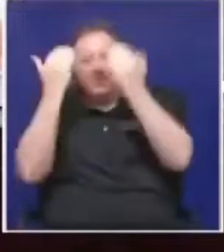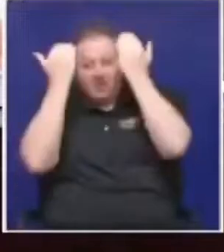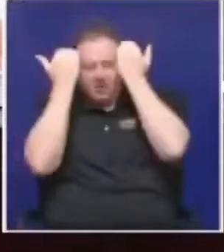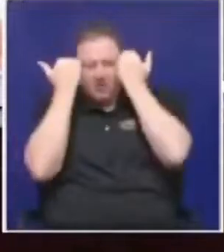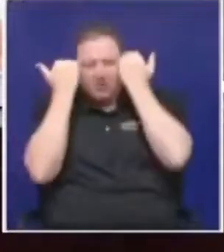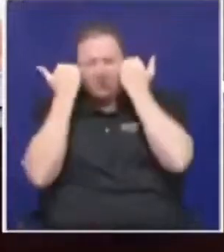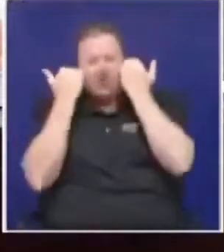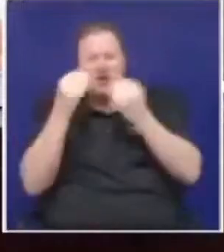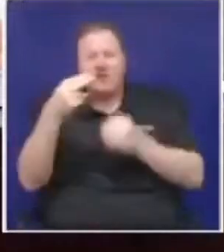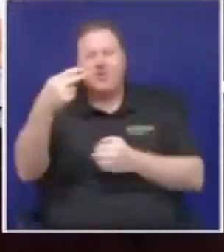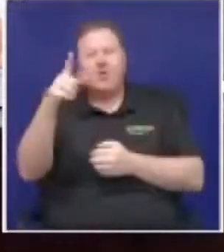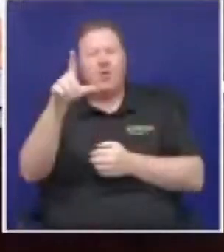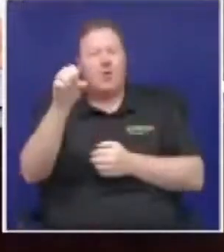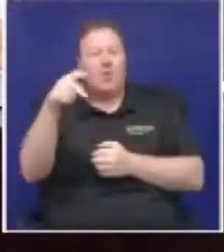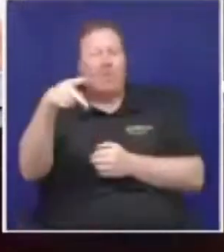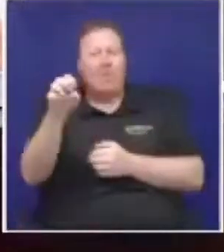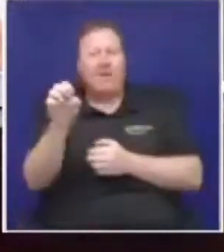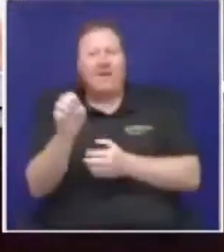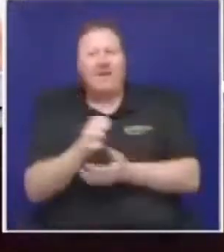Hlophe,